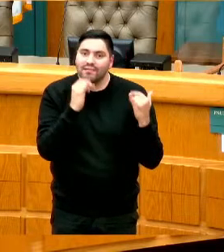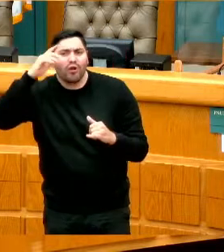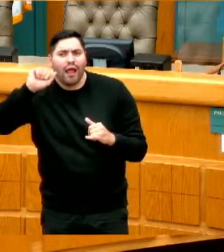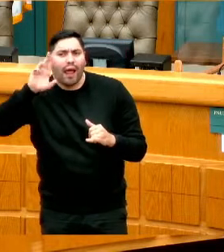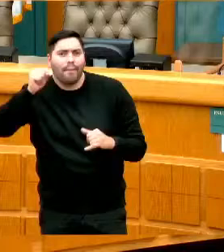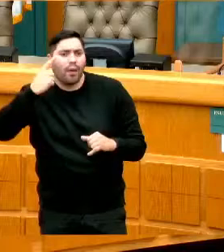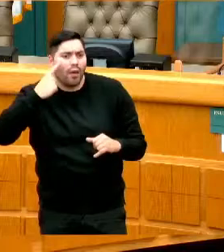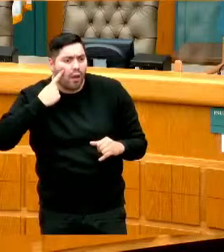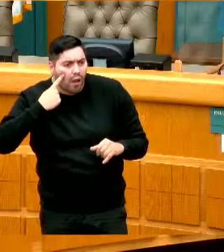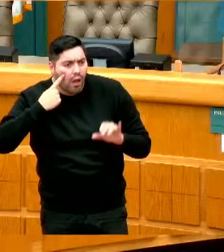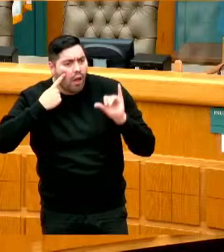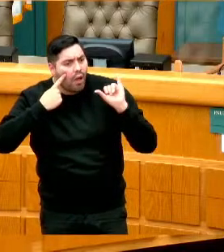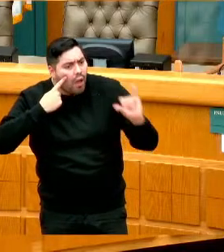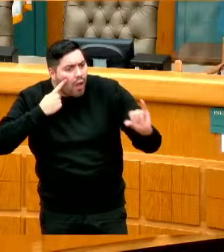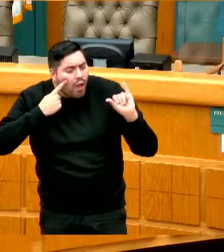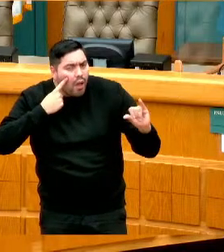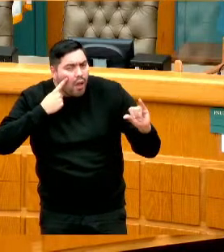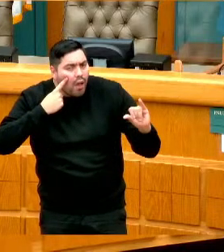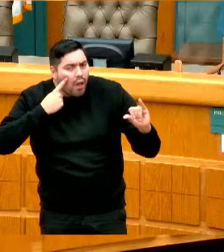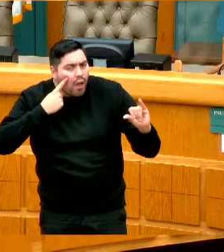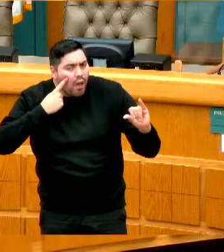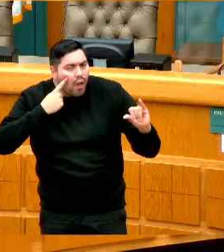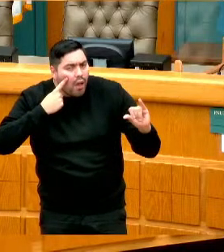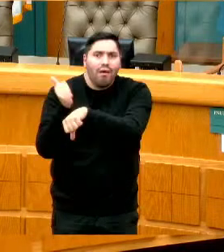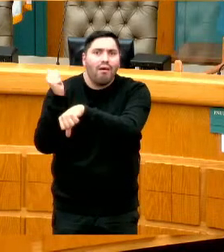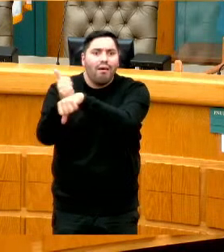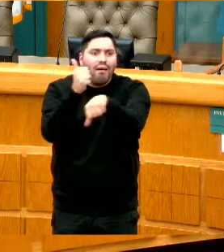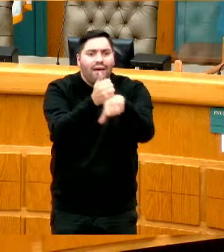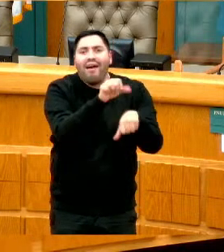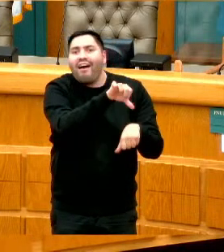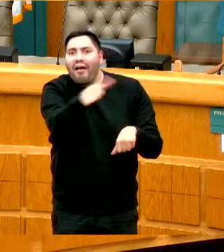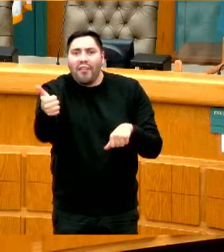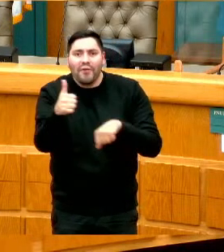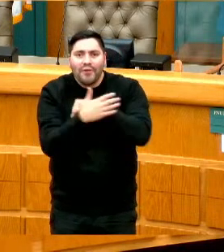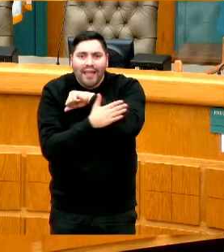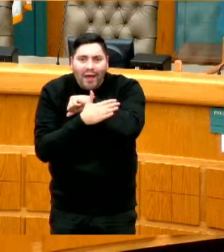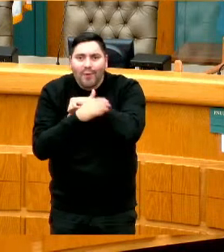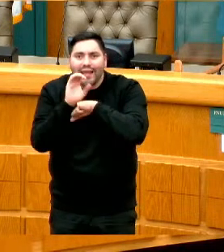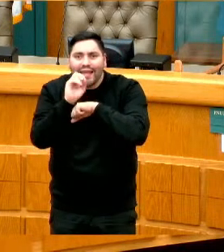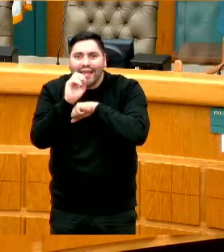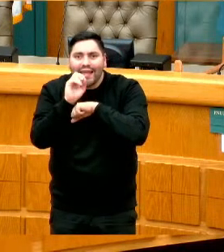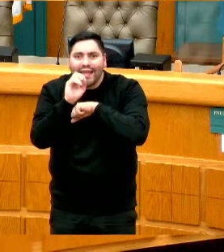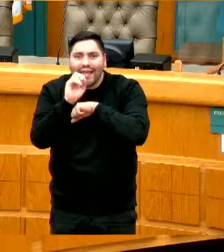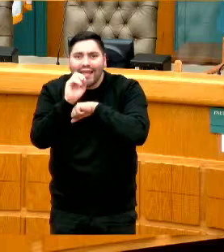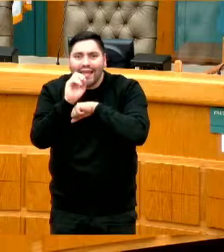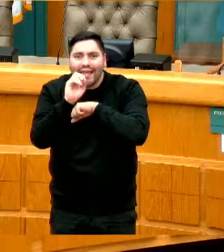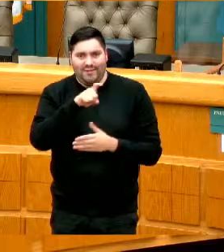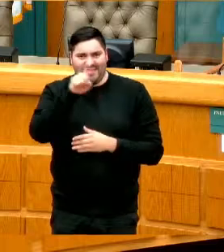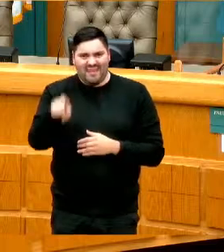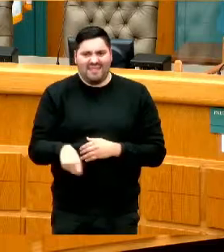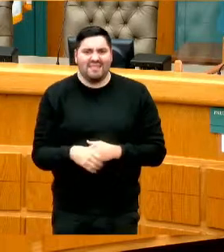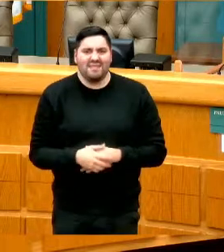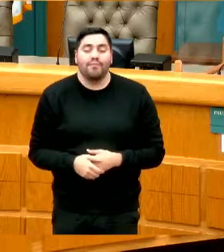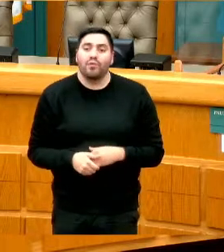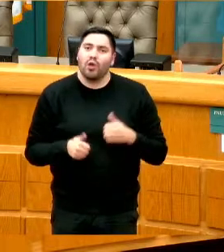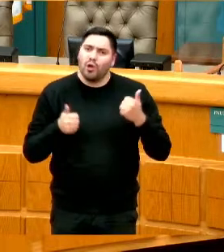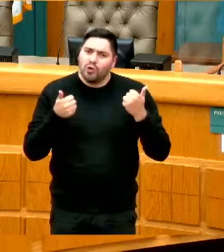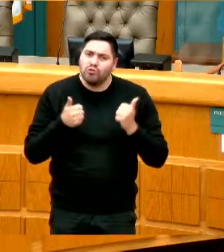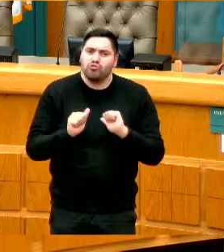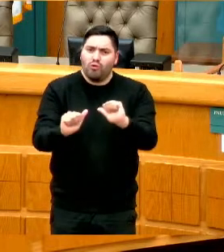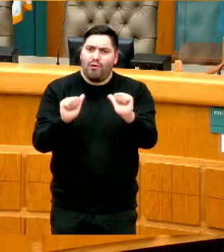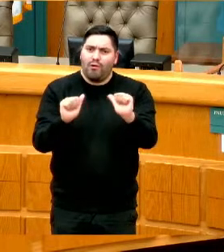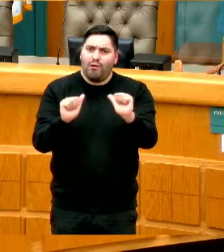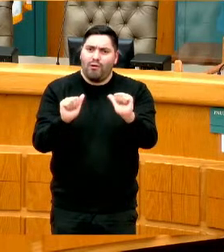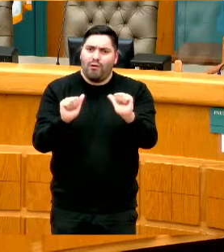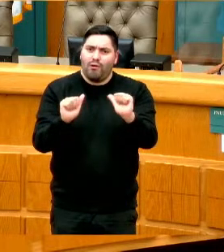that program is being used in 98 counties in the state of Texas. and it's tracking to vaccinate about 2